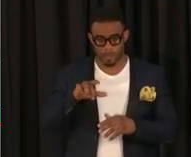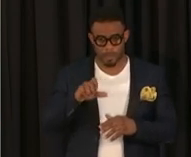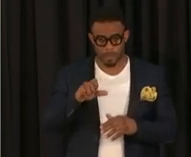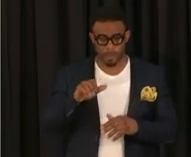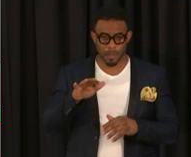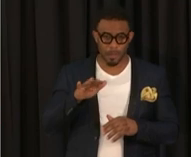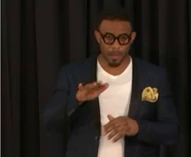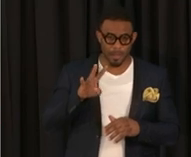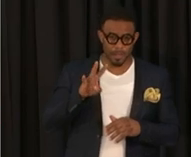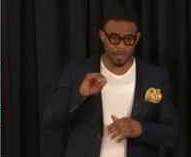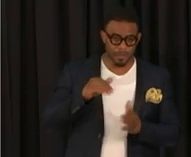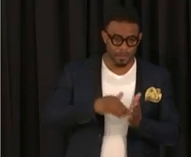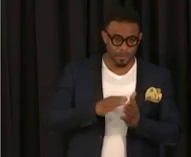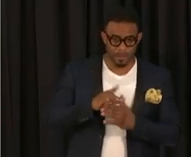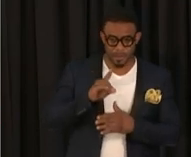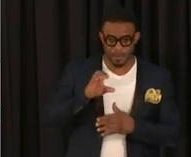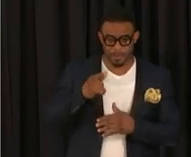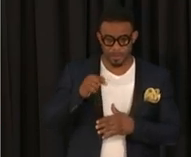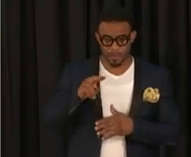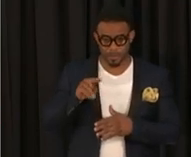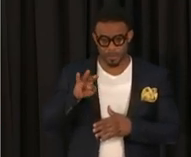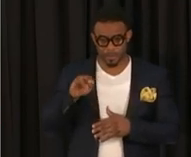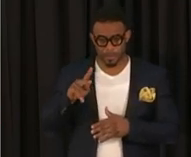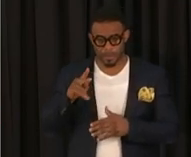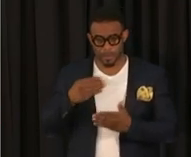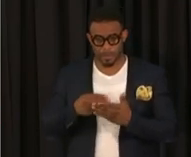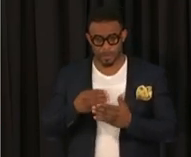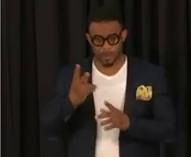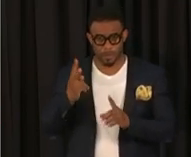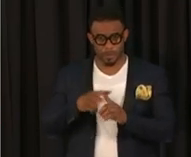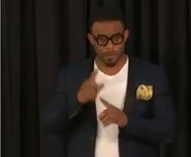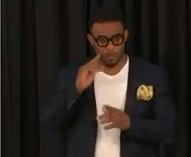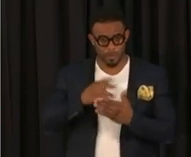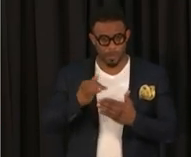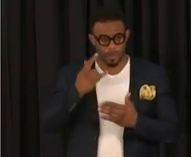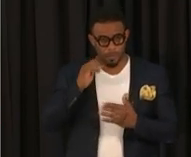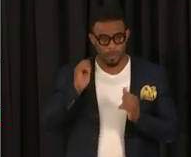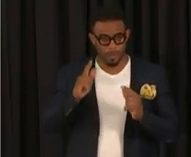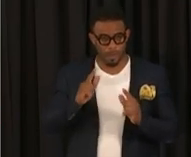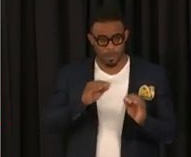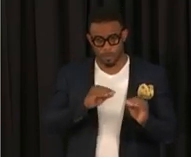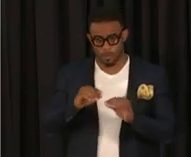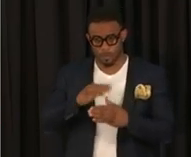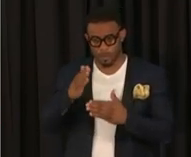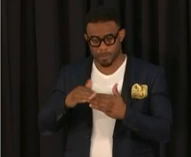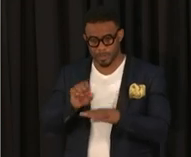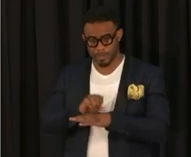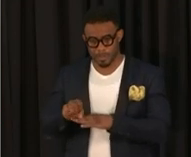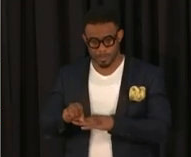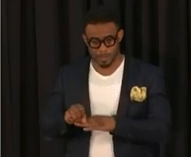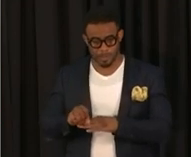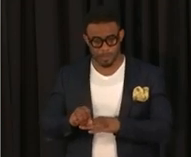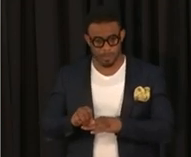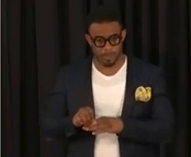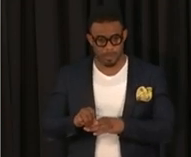models, approximately $70 million of DC Green Bank dollars would be deployed for these projects if they all move to the completion